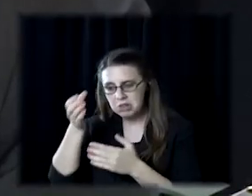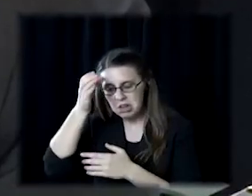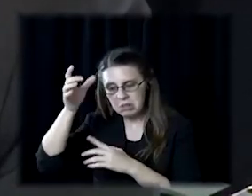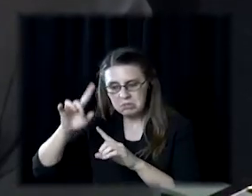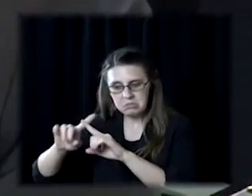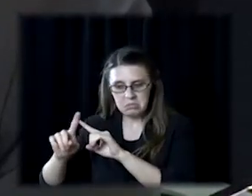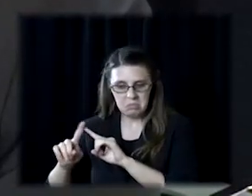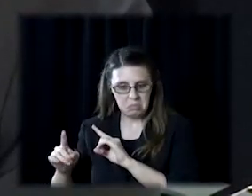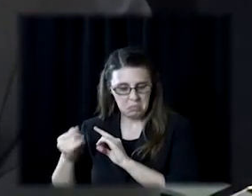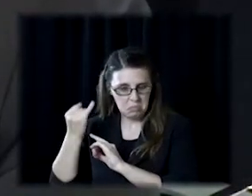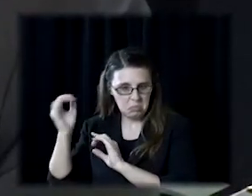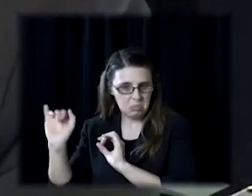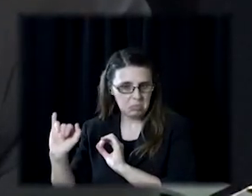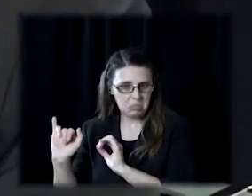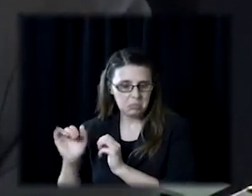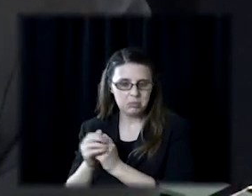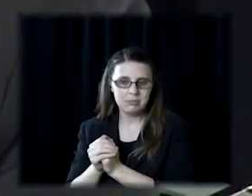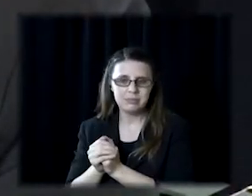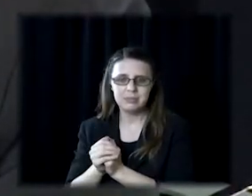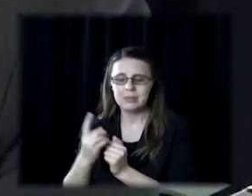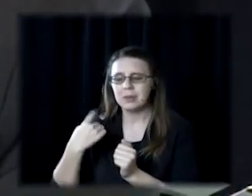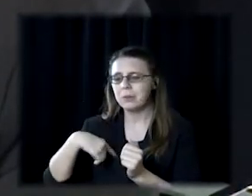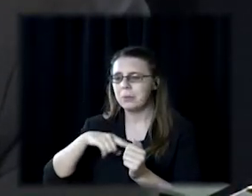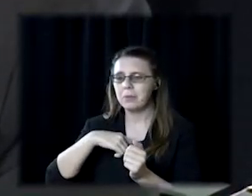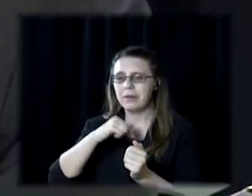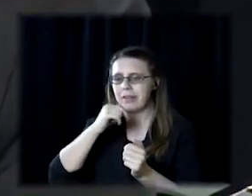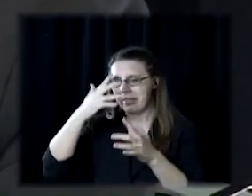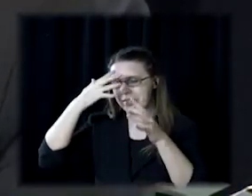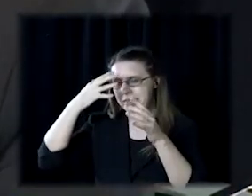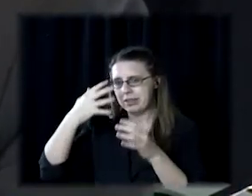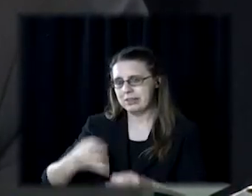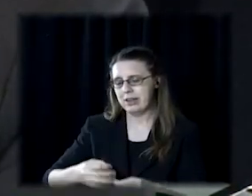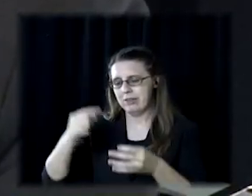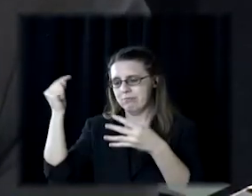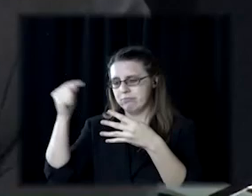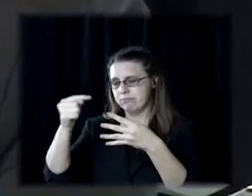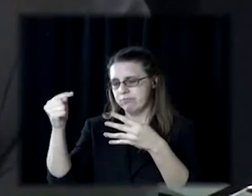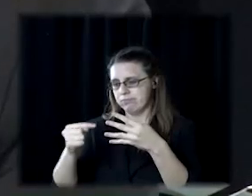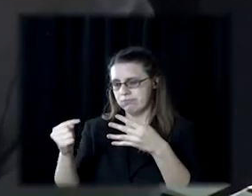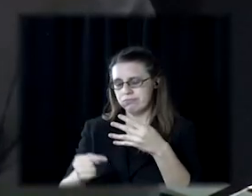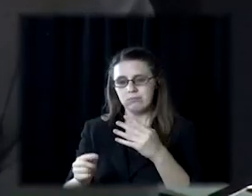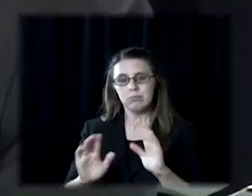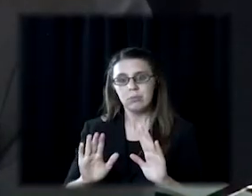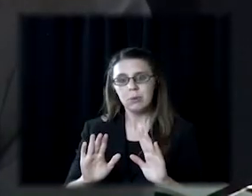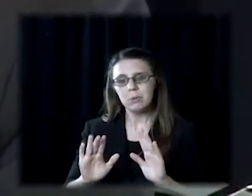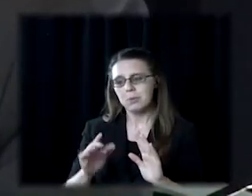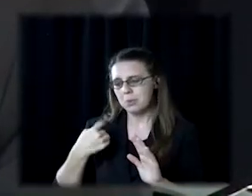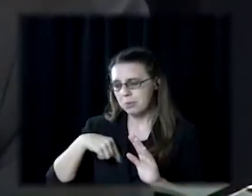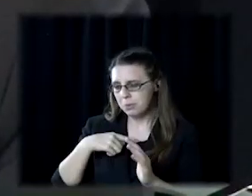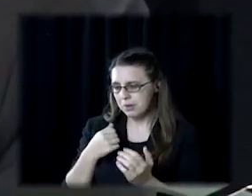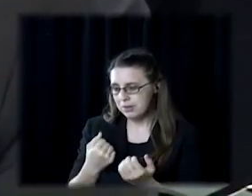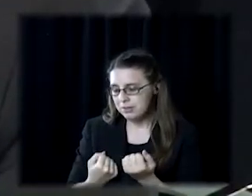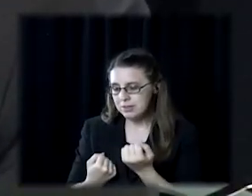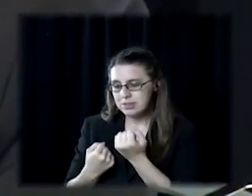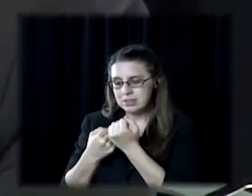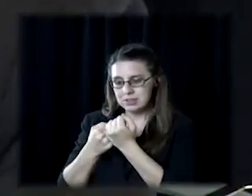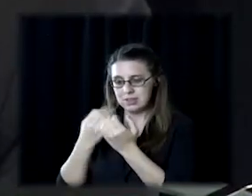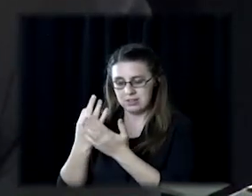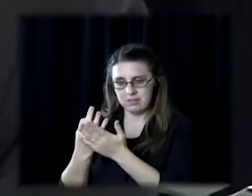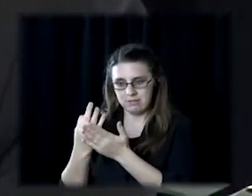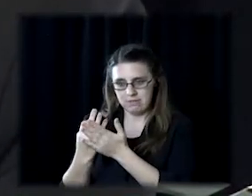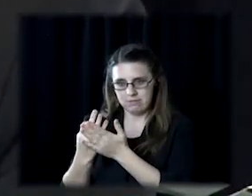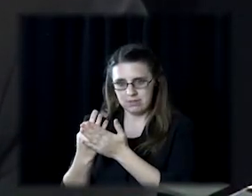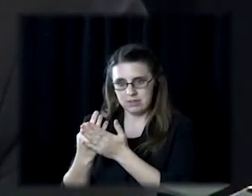with a definition of what we think. We're there to assist on the fiscal matter and to help them elaborate their own way